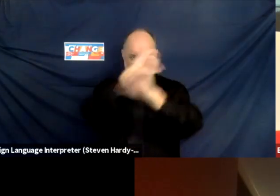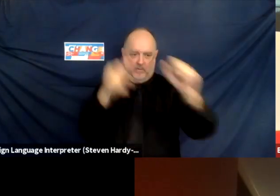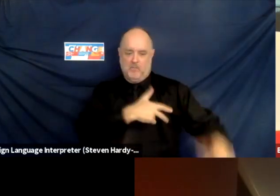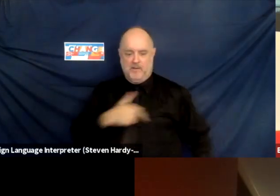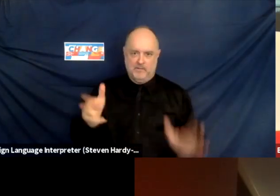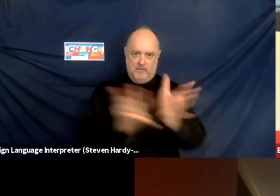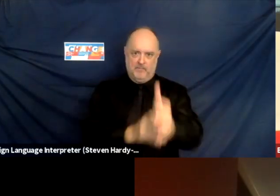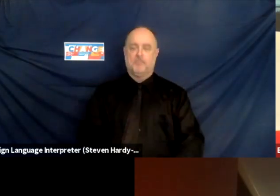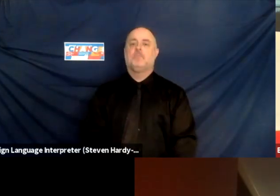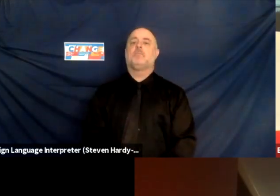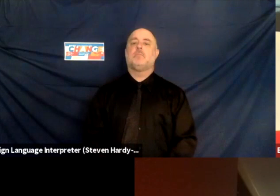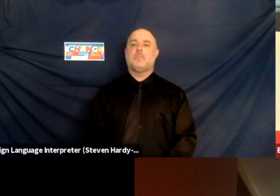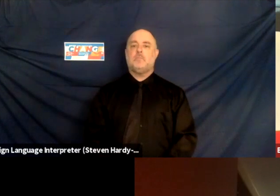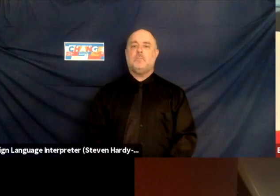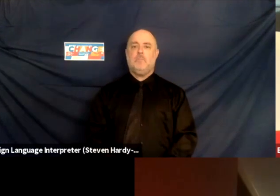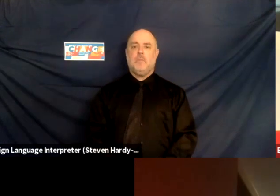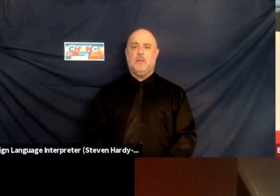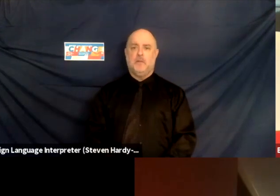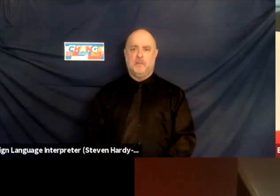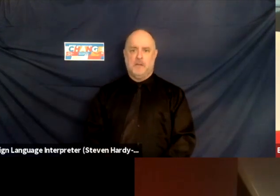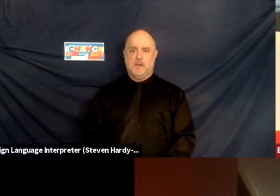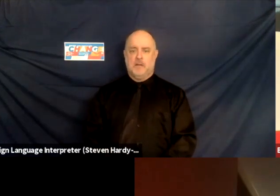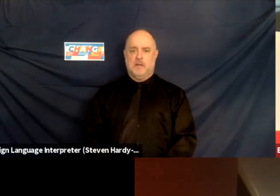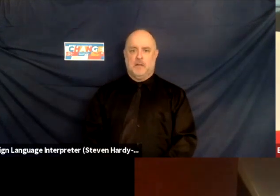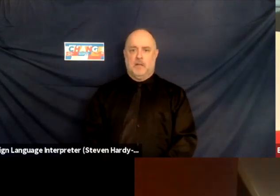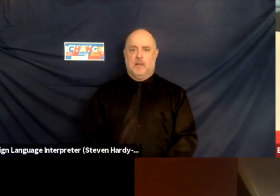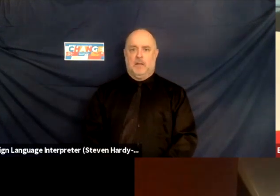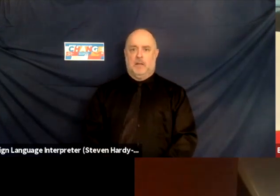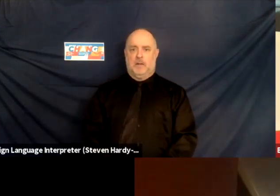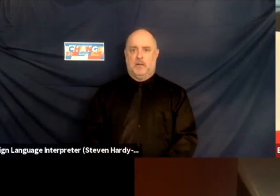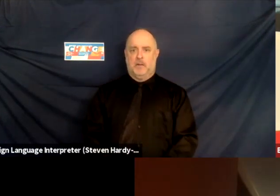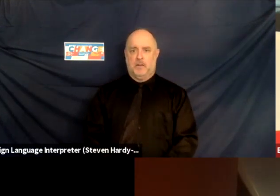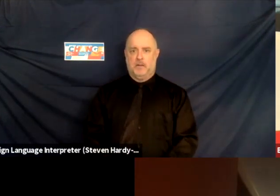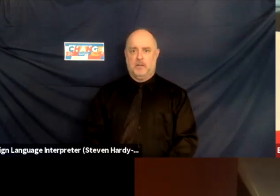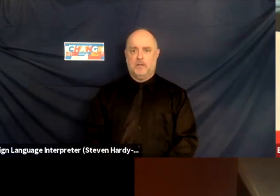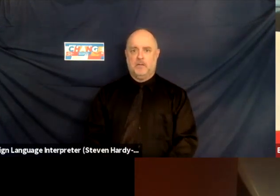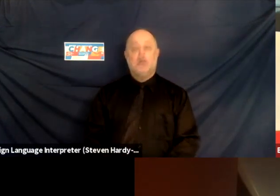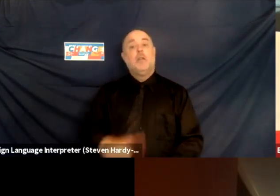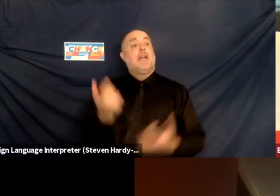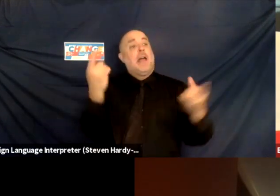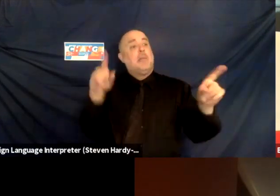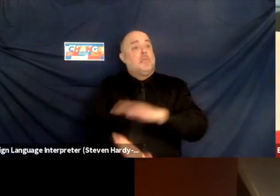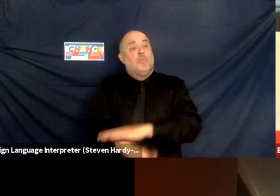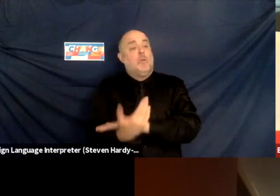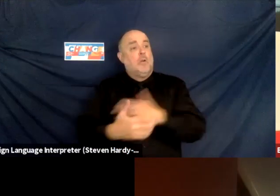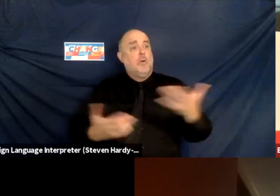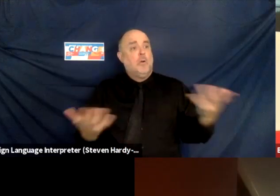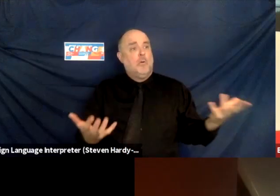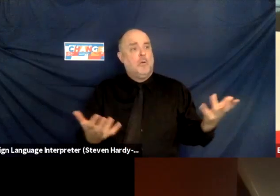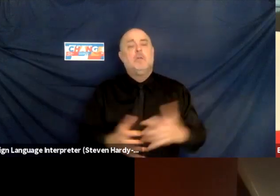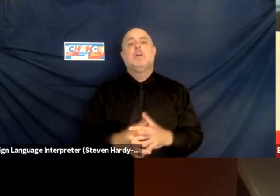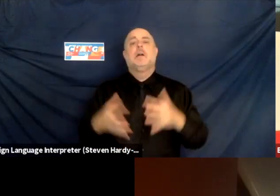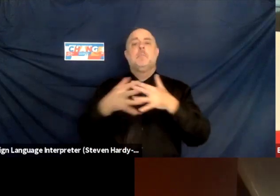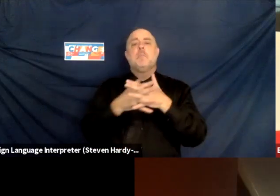Yeah. Oh, the other thing that was happening this morning was that the American Society